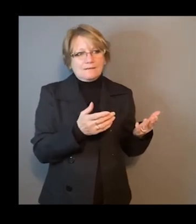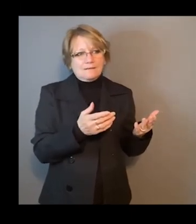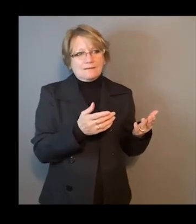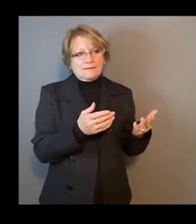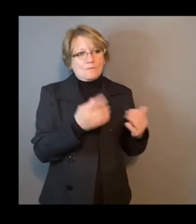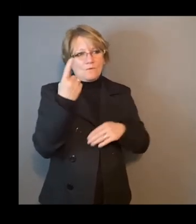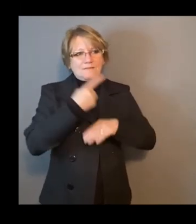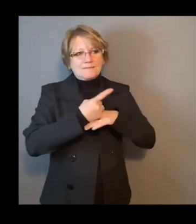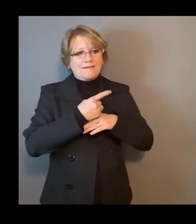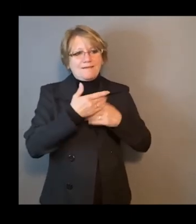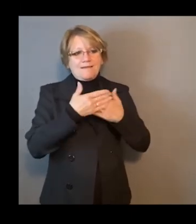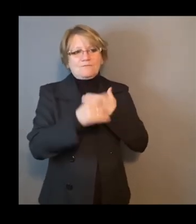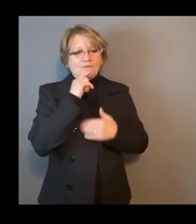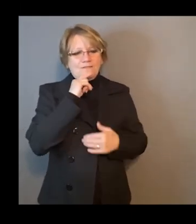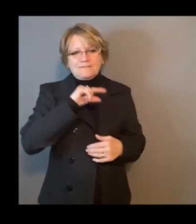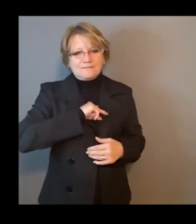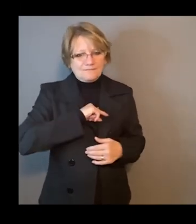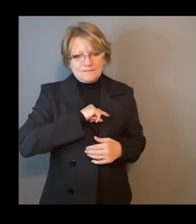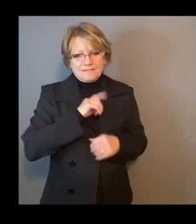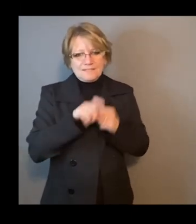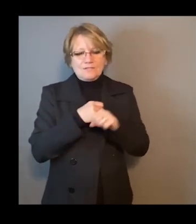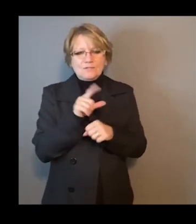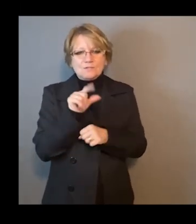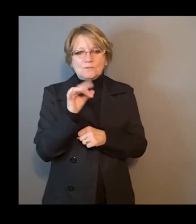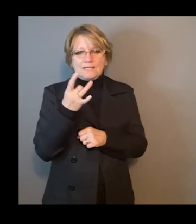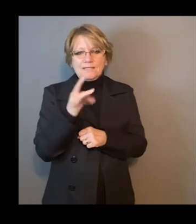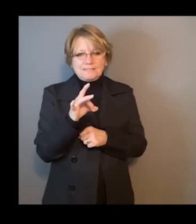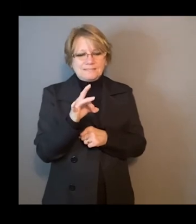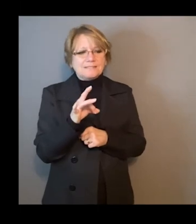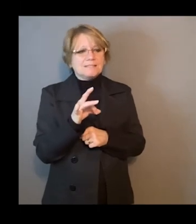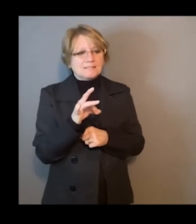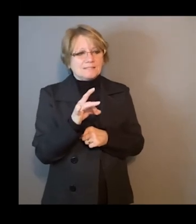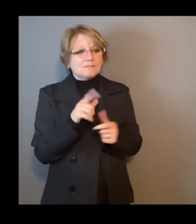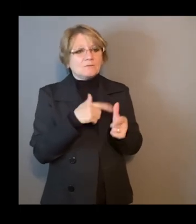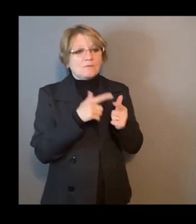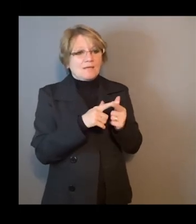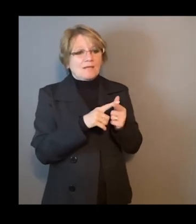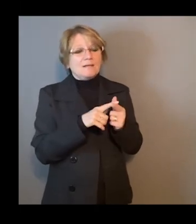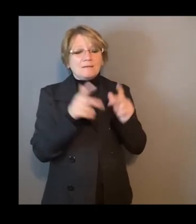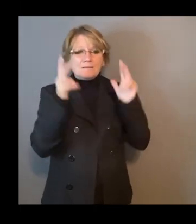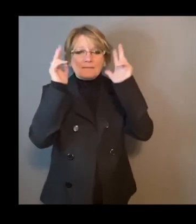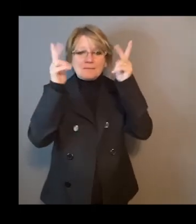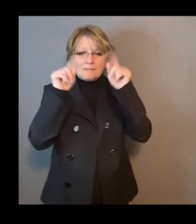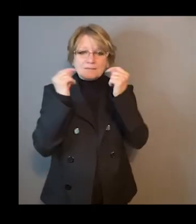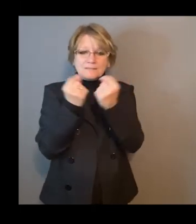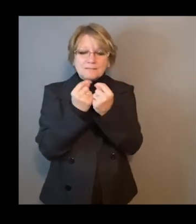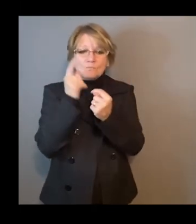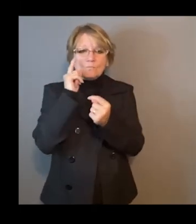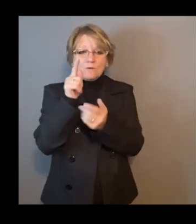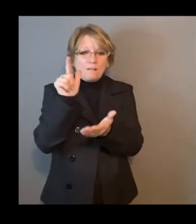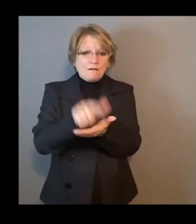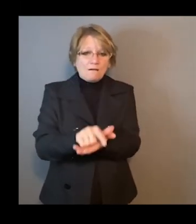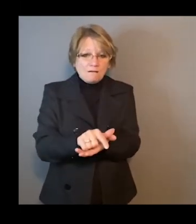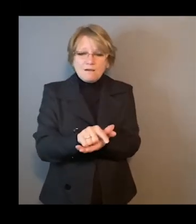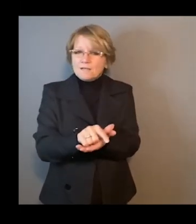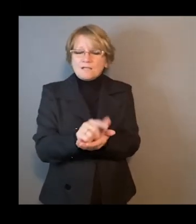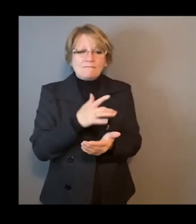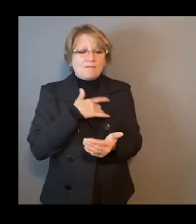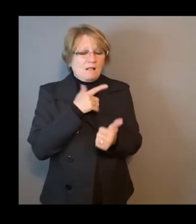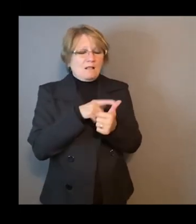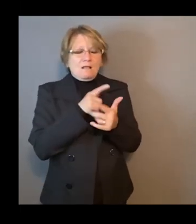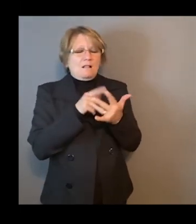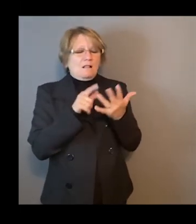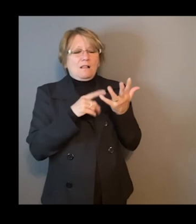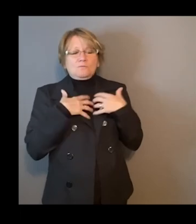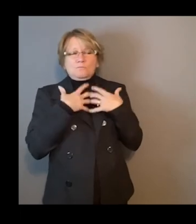after Thanksgiving 2018. So we end up losing in the playoffs, the basketball team, we end up losing in the playoffs. And it was